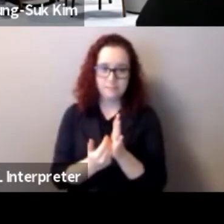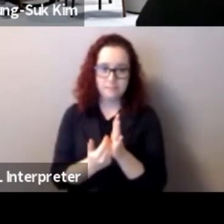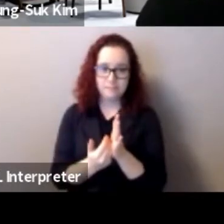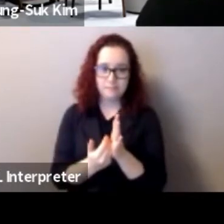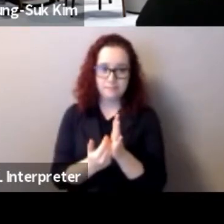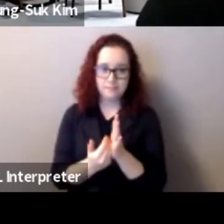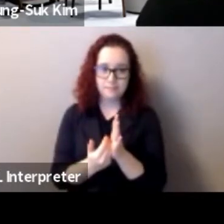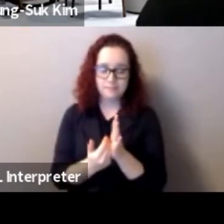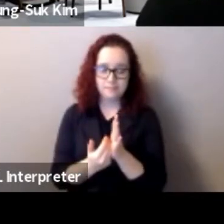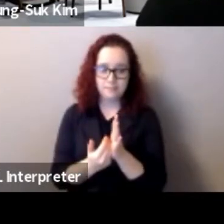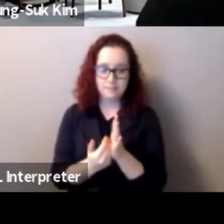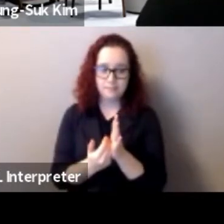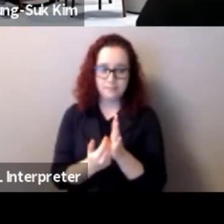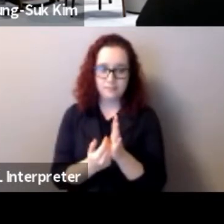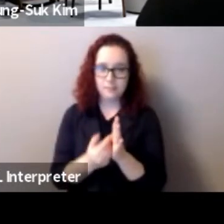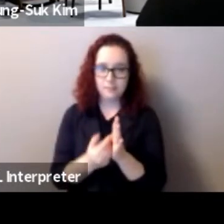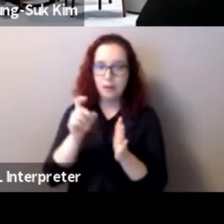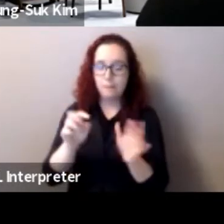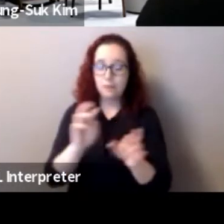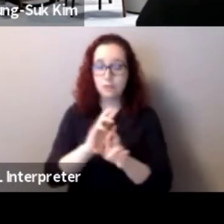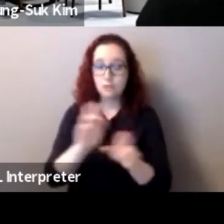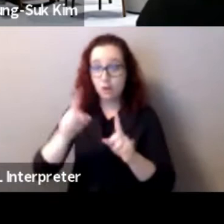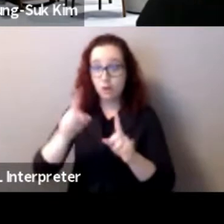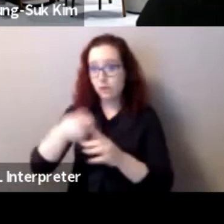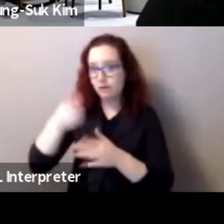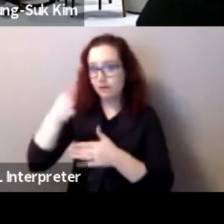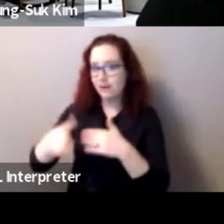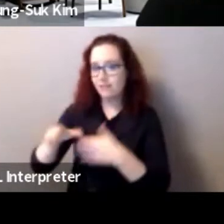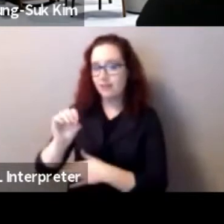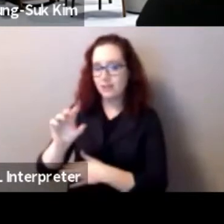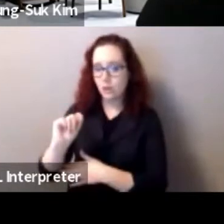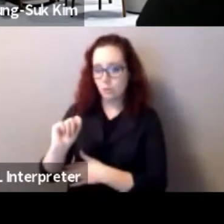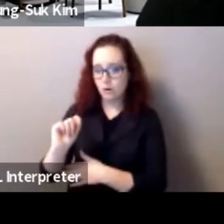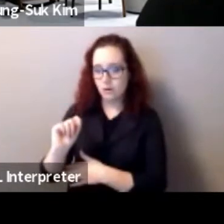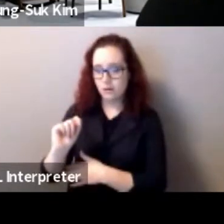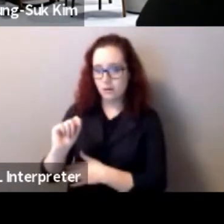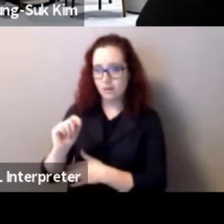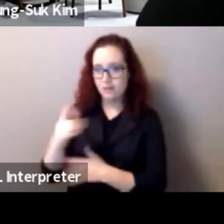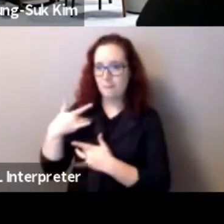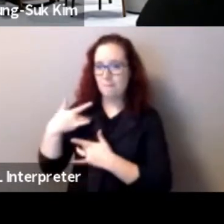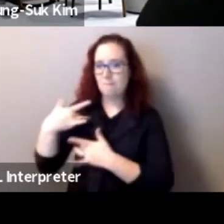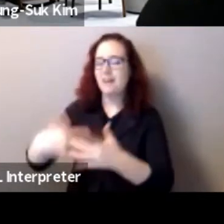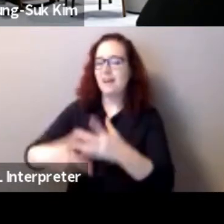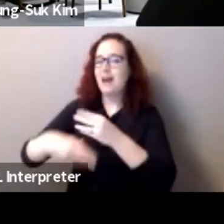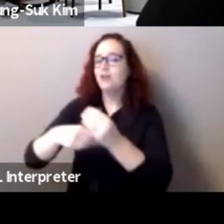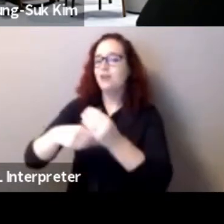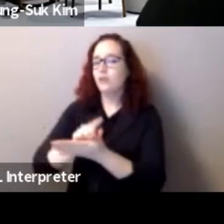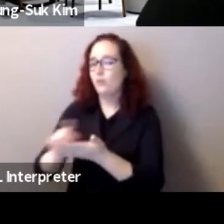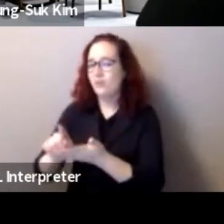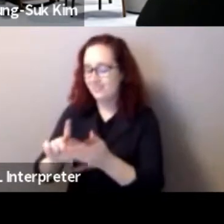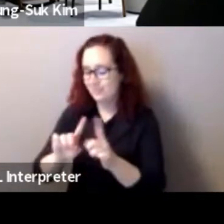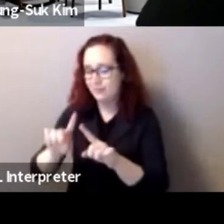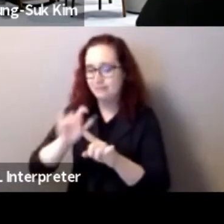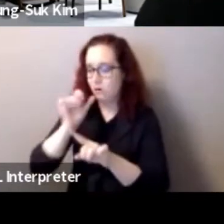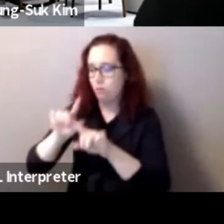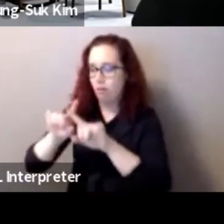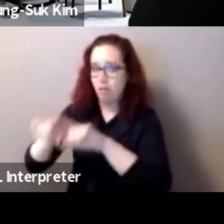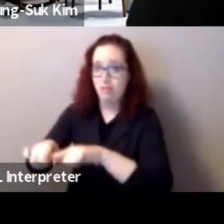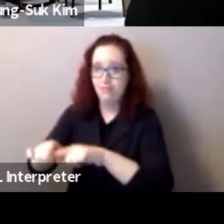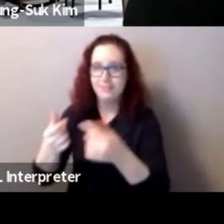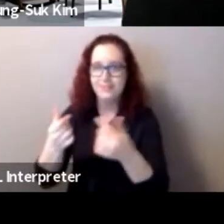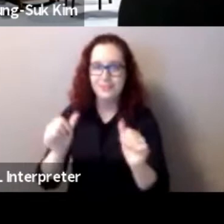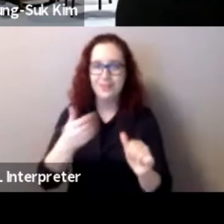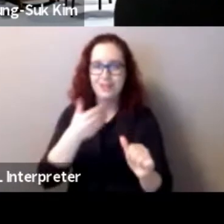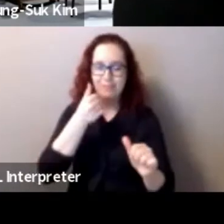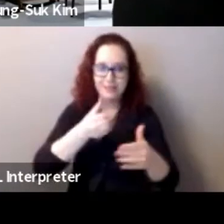of candidates set up by the end of October. I say that, but I always give you a couple extra weeks, but don't count on that, but try your best to get it in by